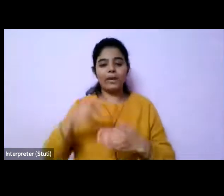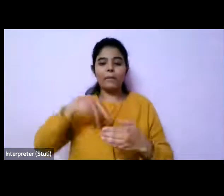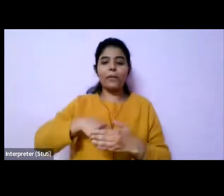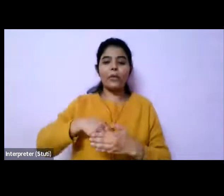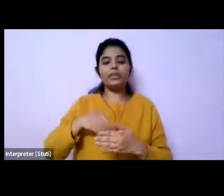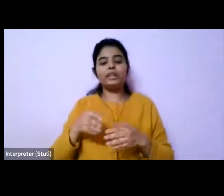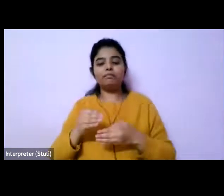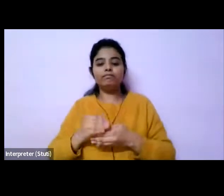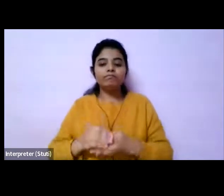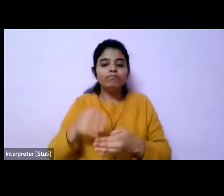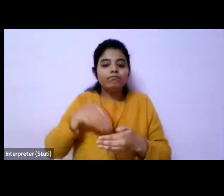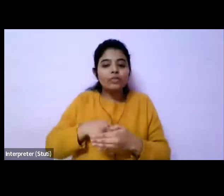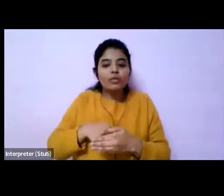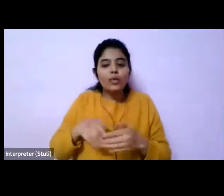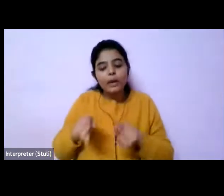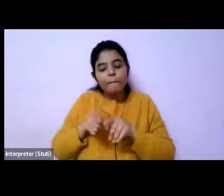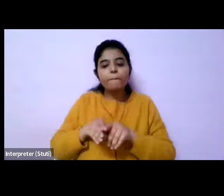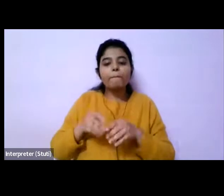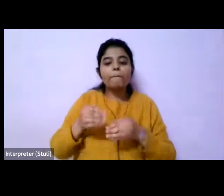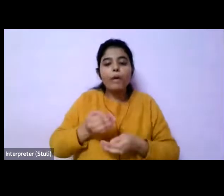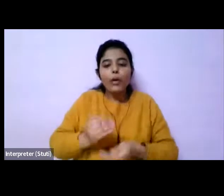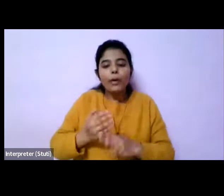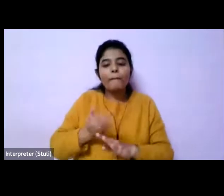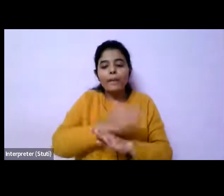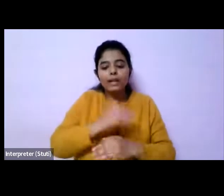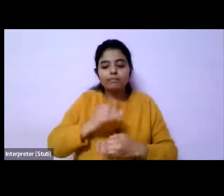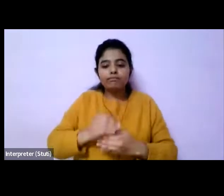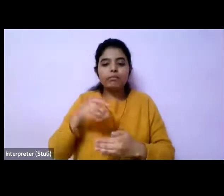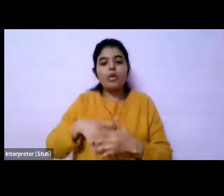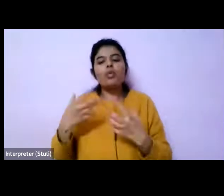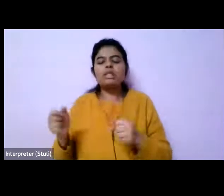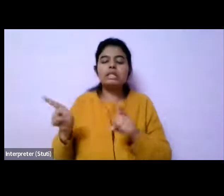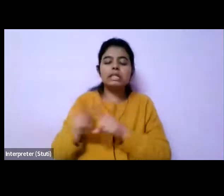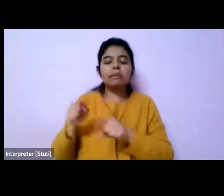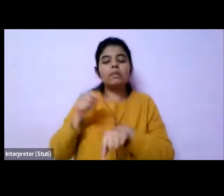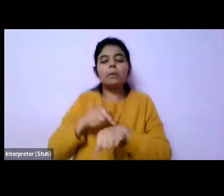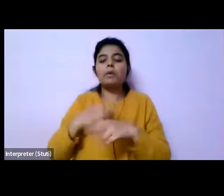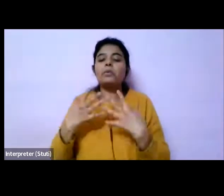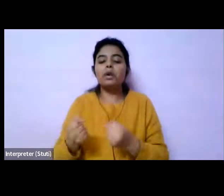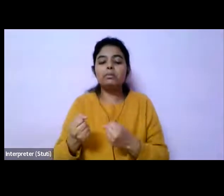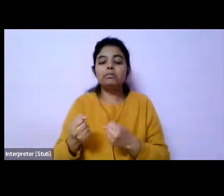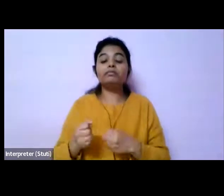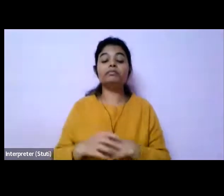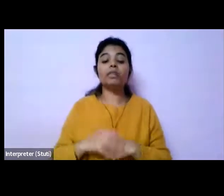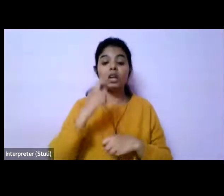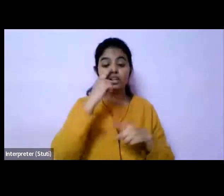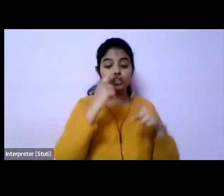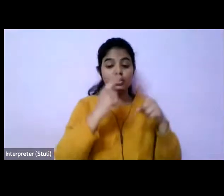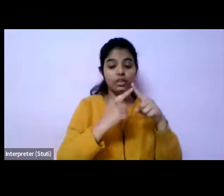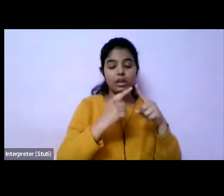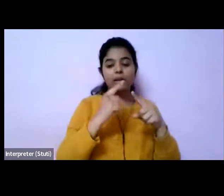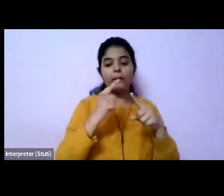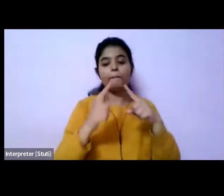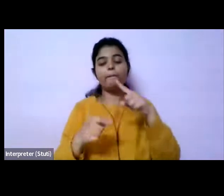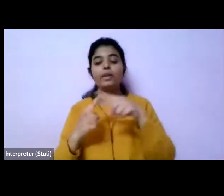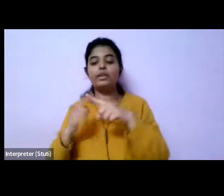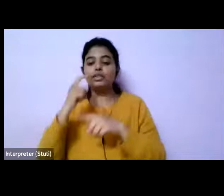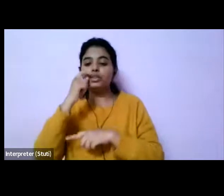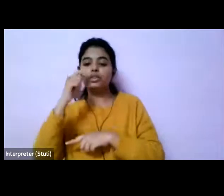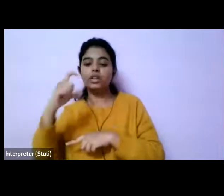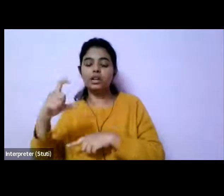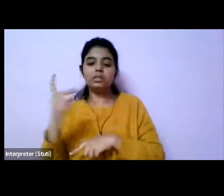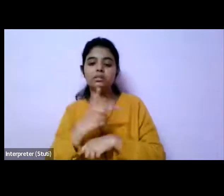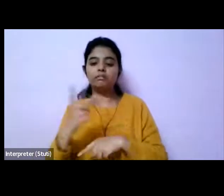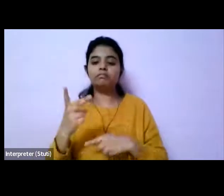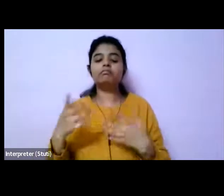of unity in the womb or just when they were born. Chandan and Tara coming together also suggests the destruction of Dan's